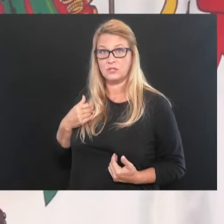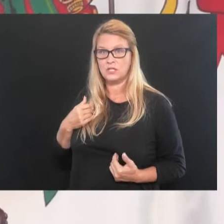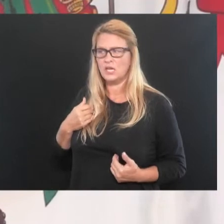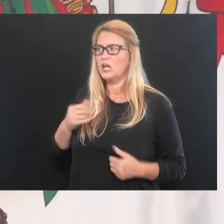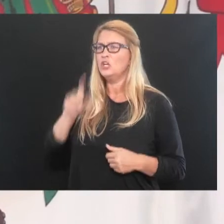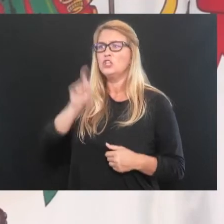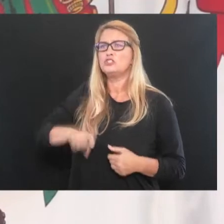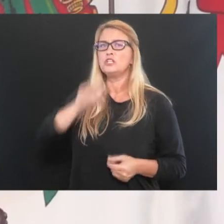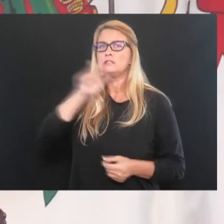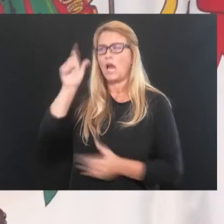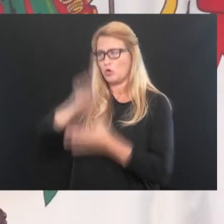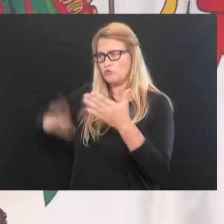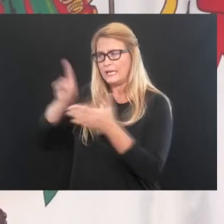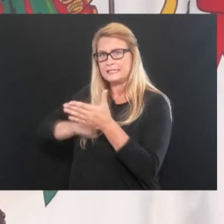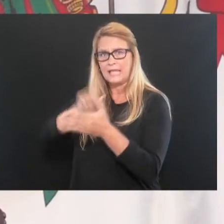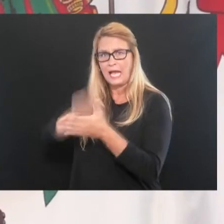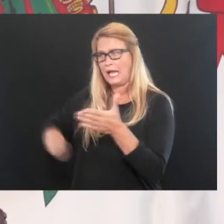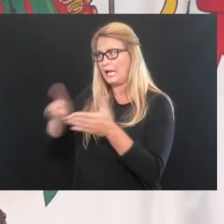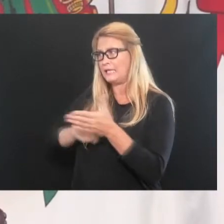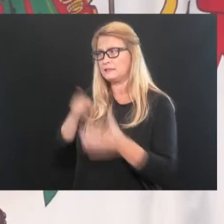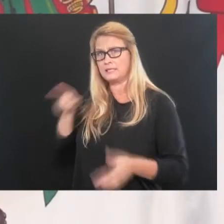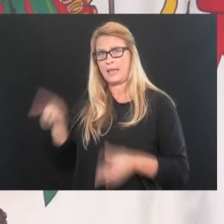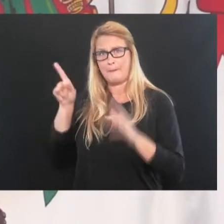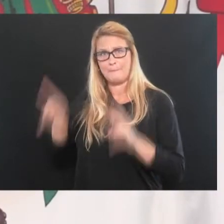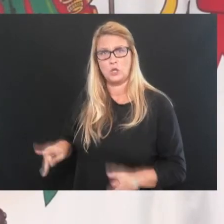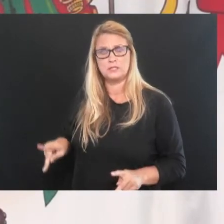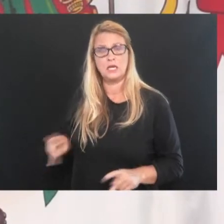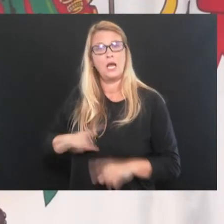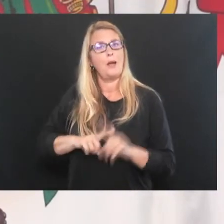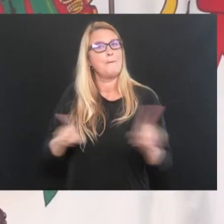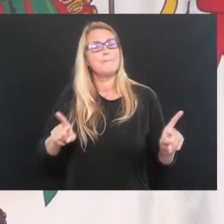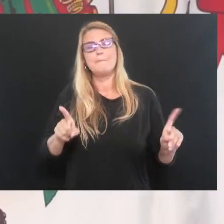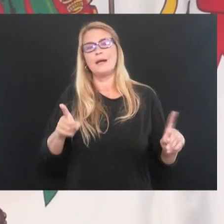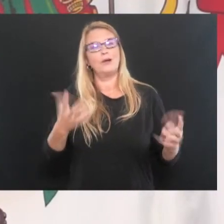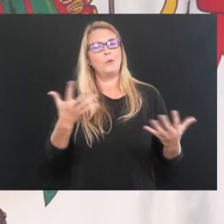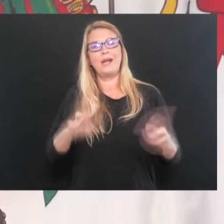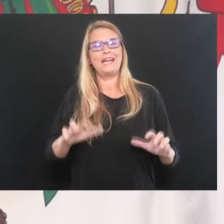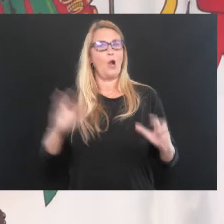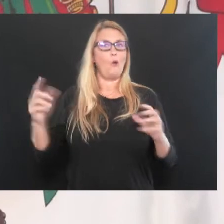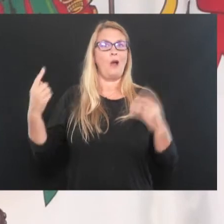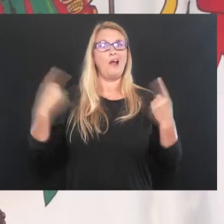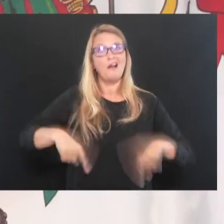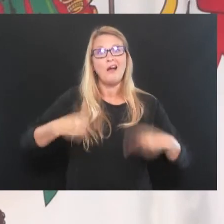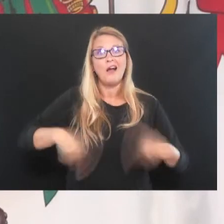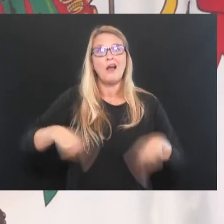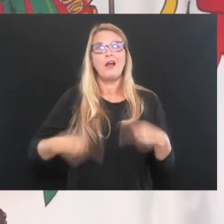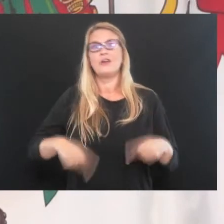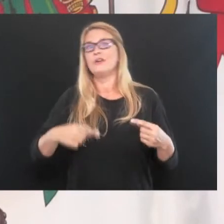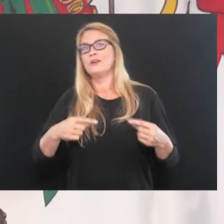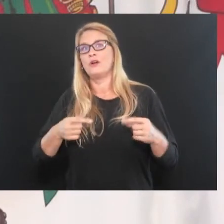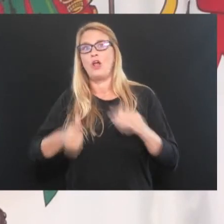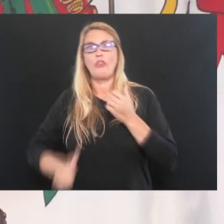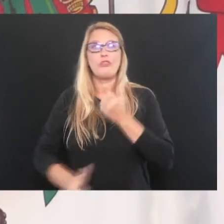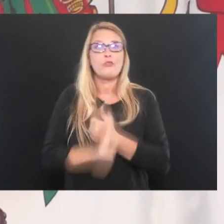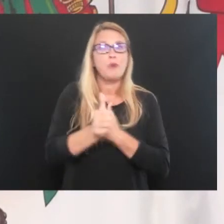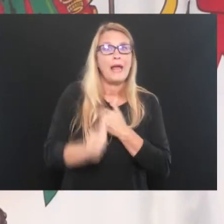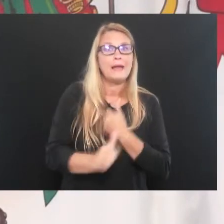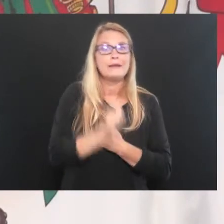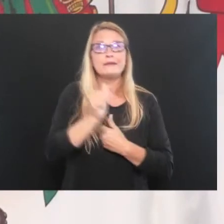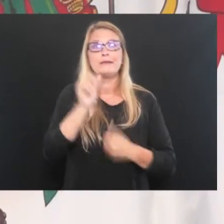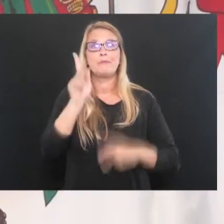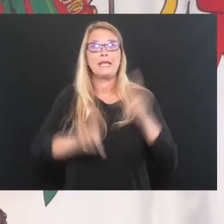critical of that person. Surely to God above, we don't need to be threatening people with death threats